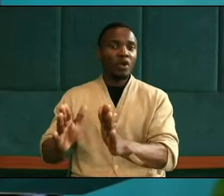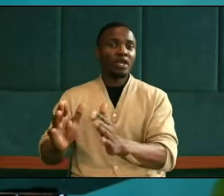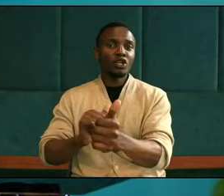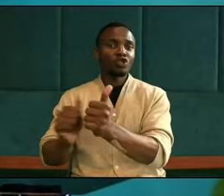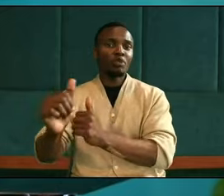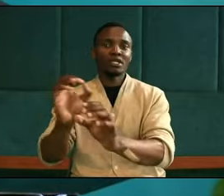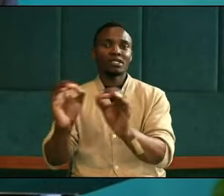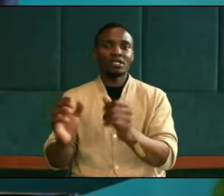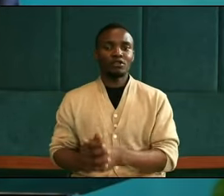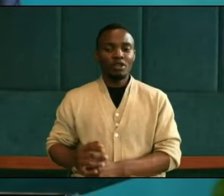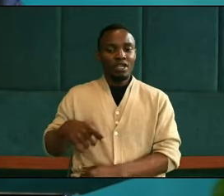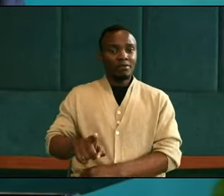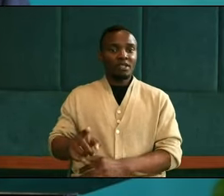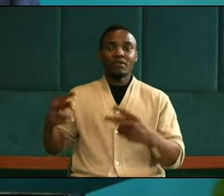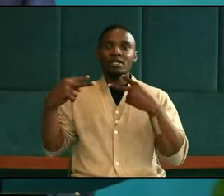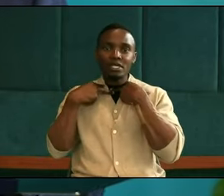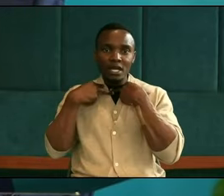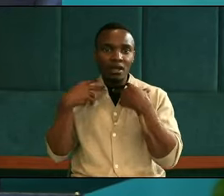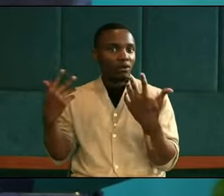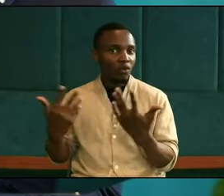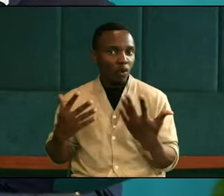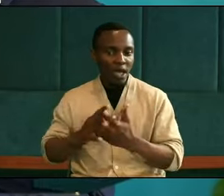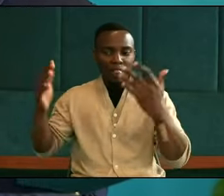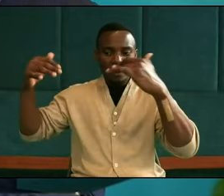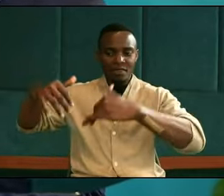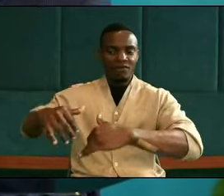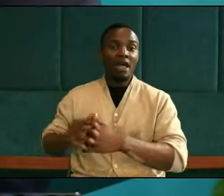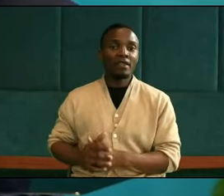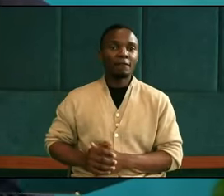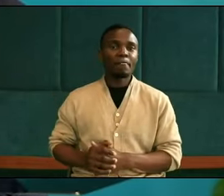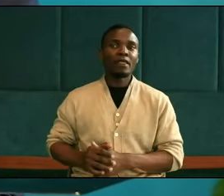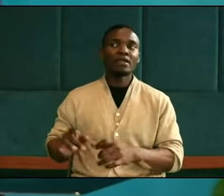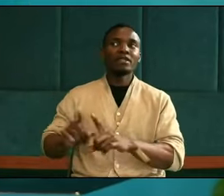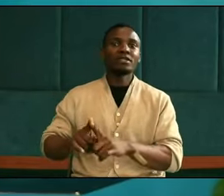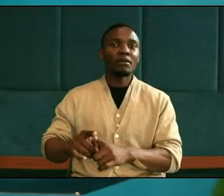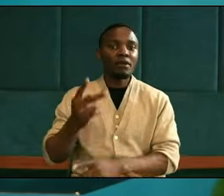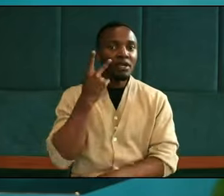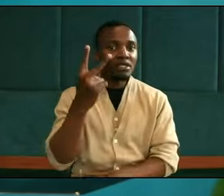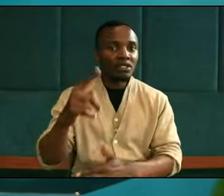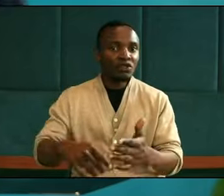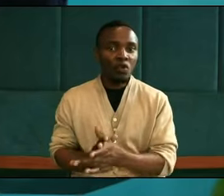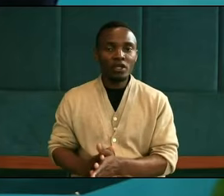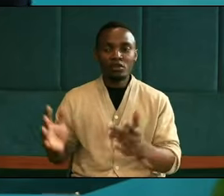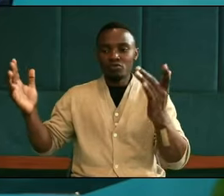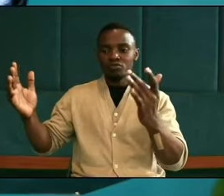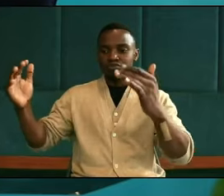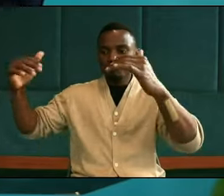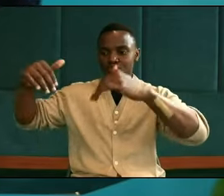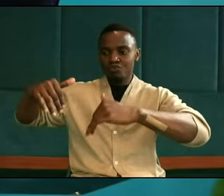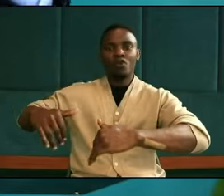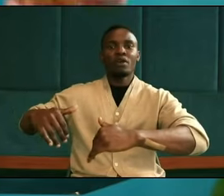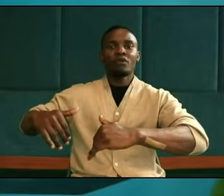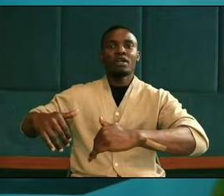He's right in the middle of the valley. But where he wants to pass, there is Bozes. On the other side,